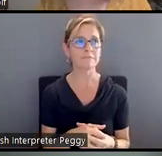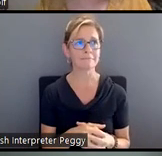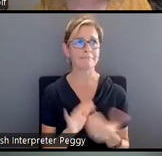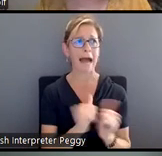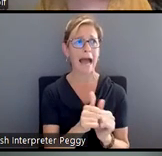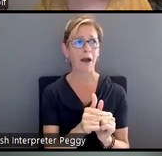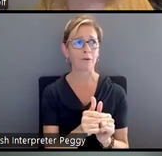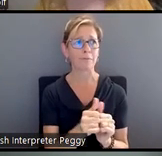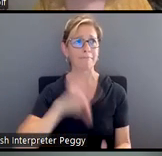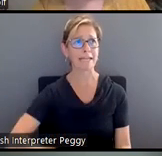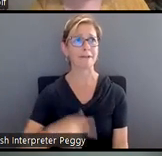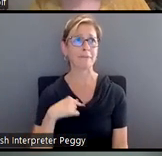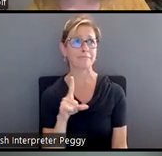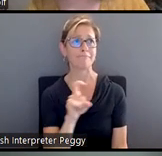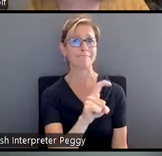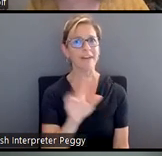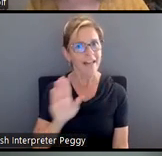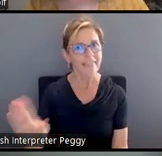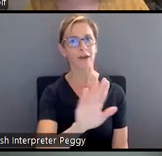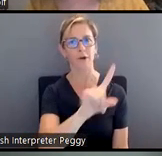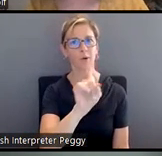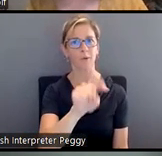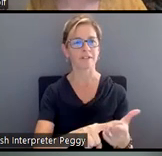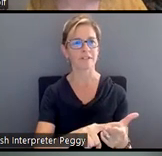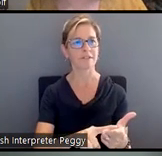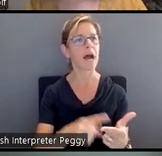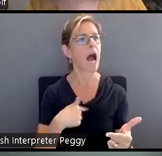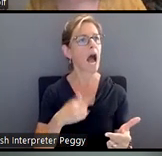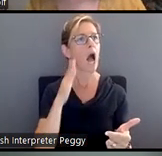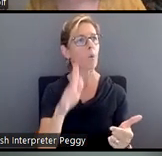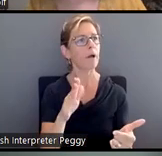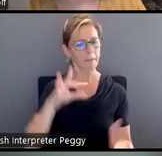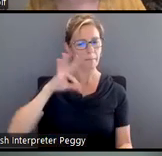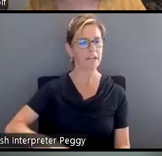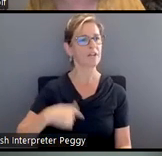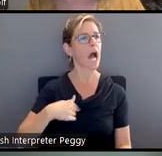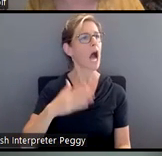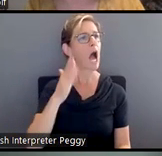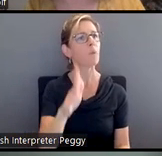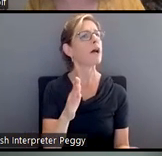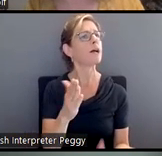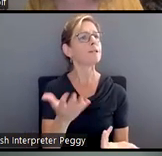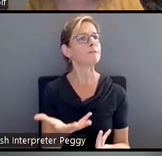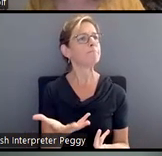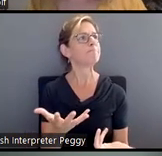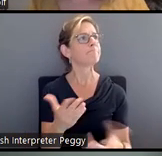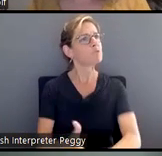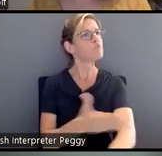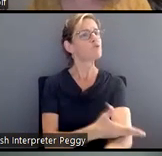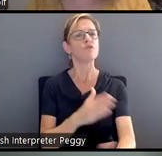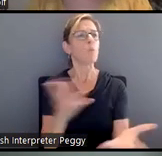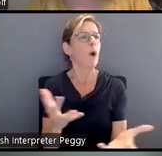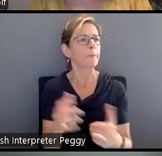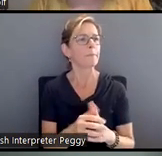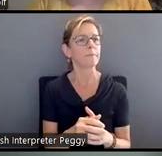what's in it for me. What will I get out of this program that will meet my needs?